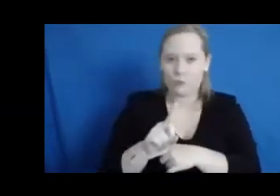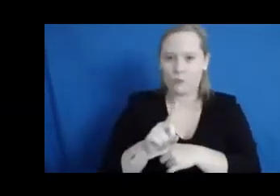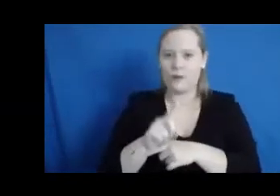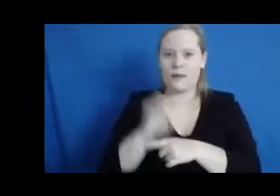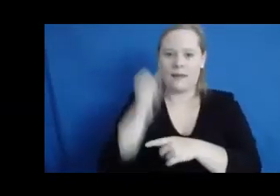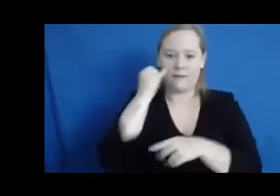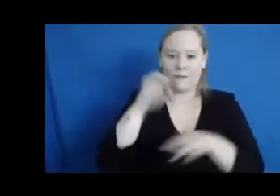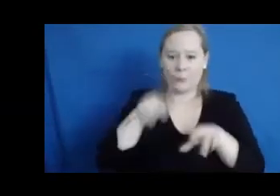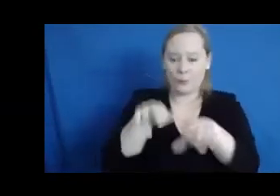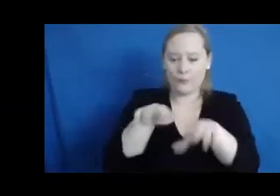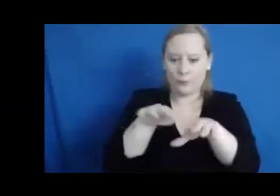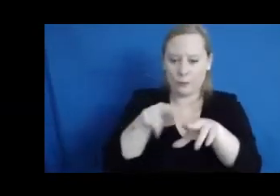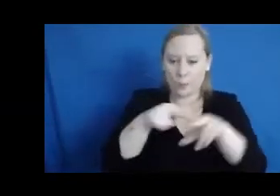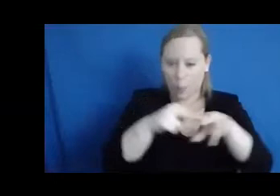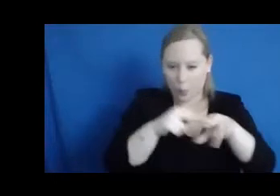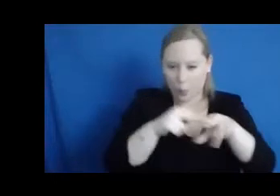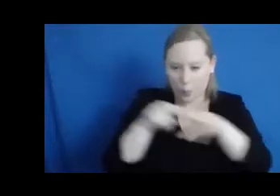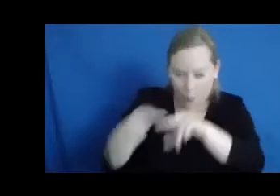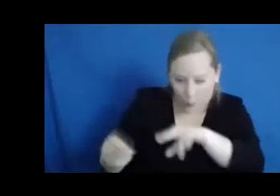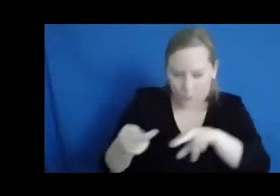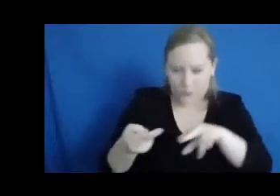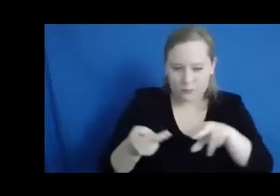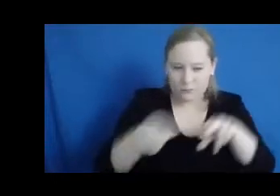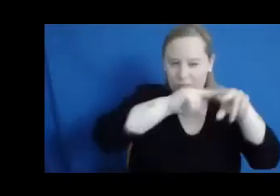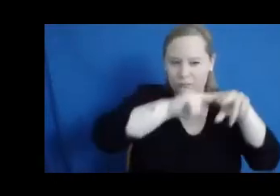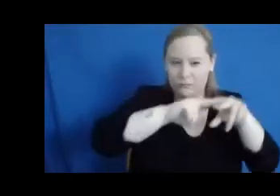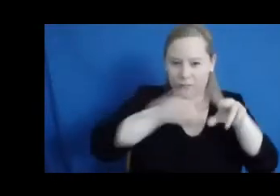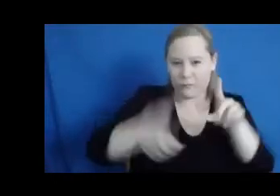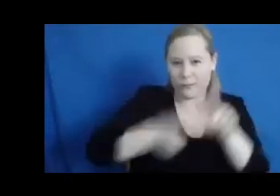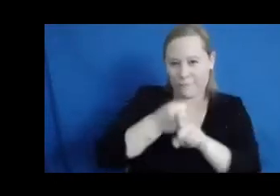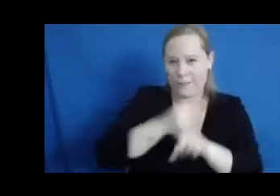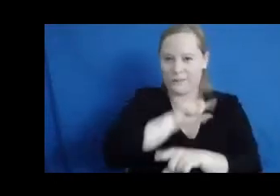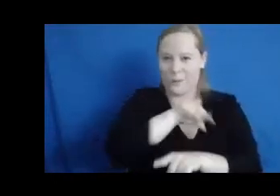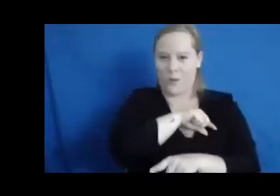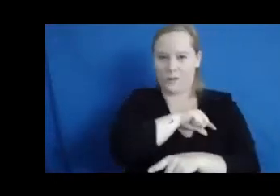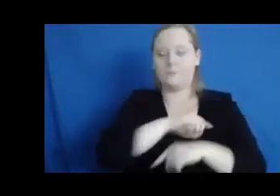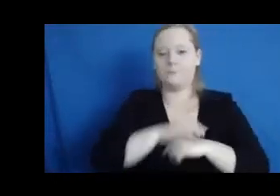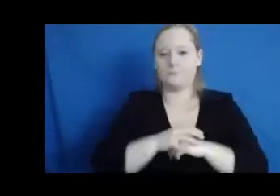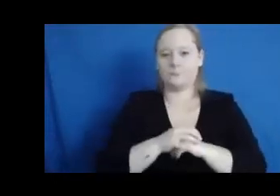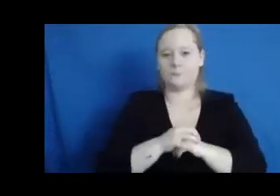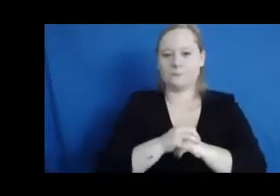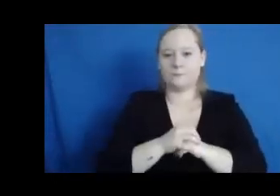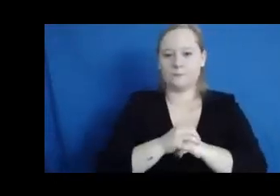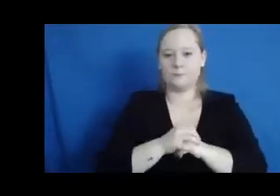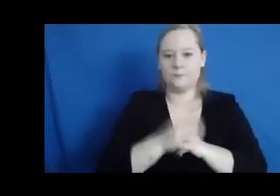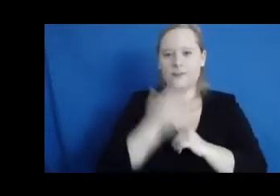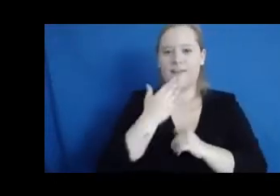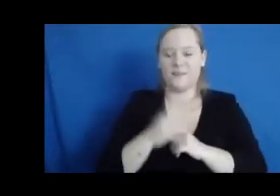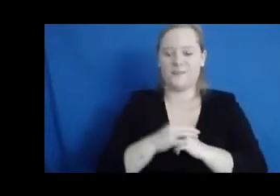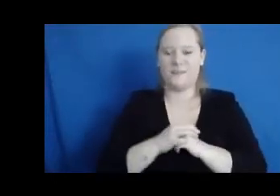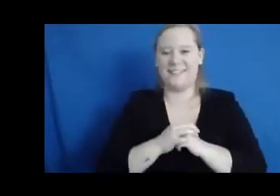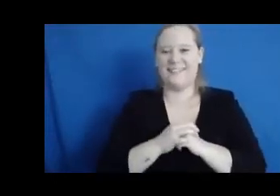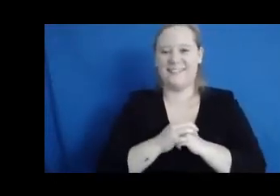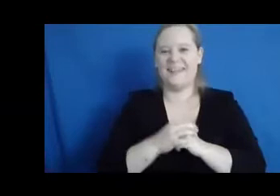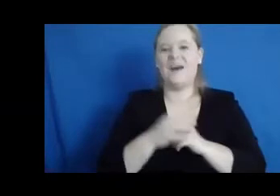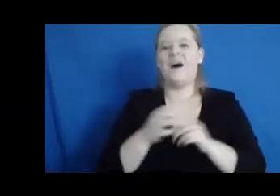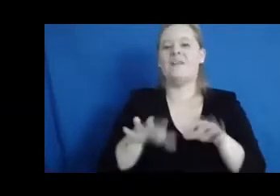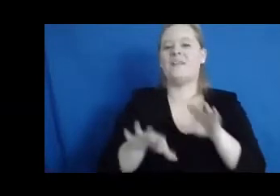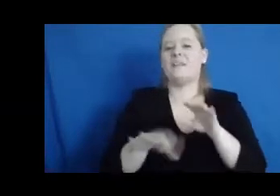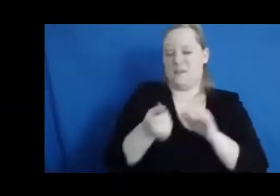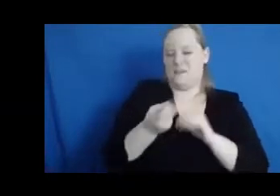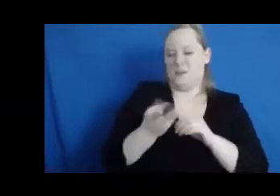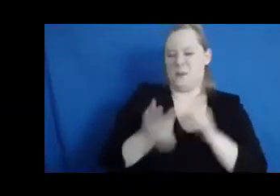those areas or if they're impacting water quality. So in the first couple of years of sampling, we